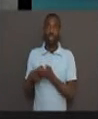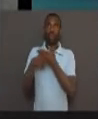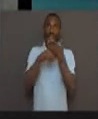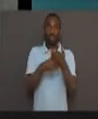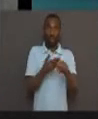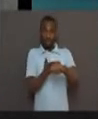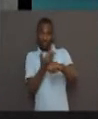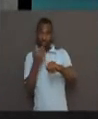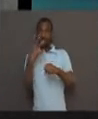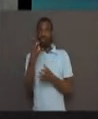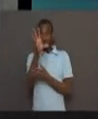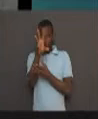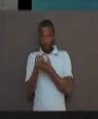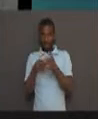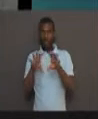are absorbed.